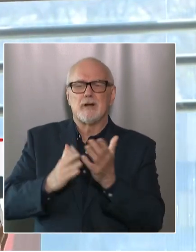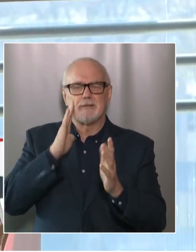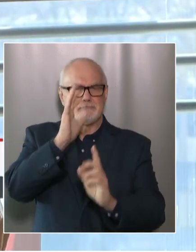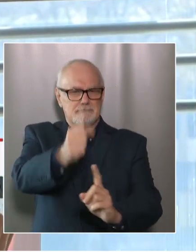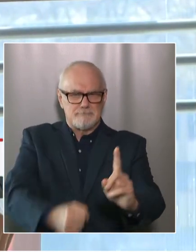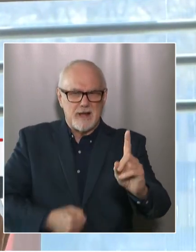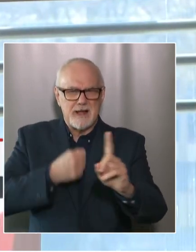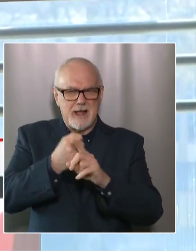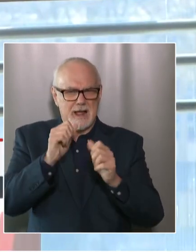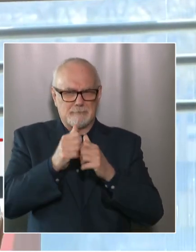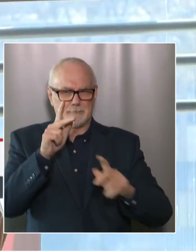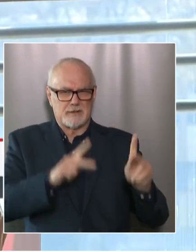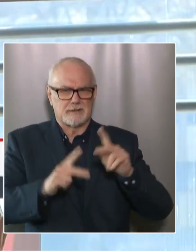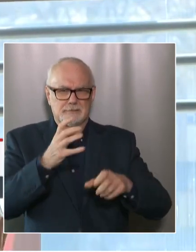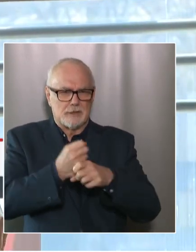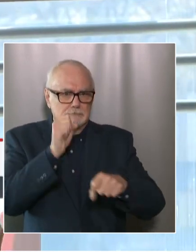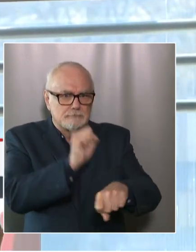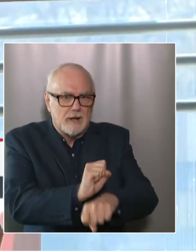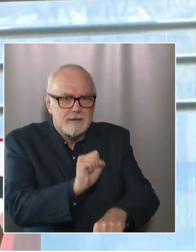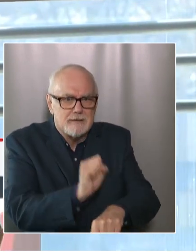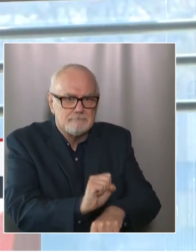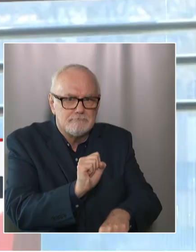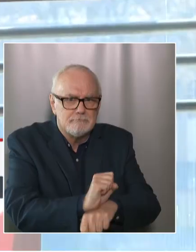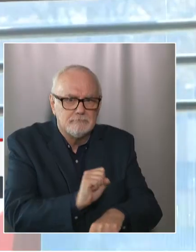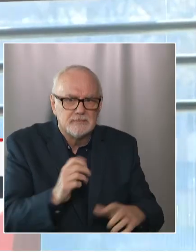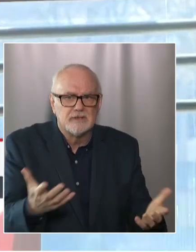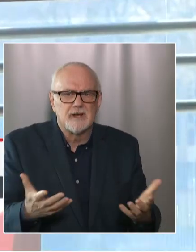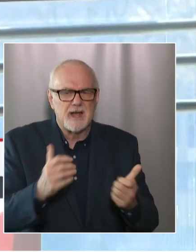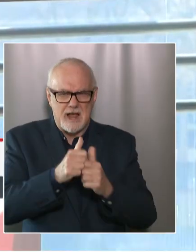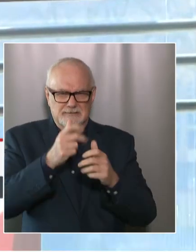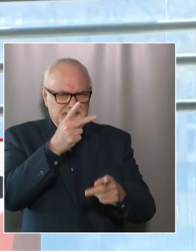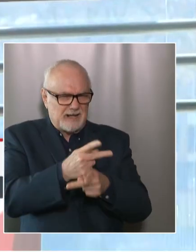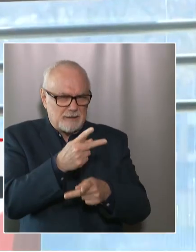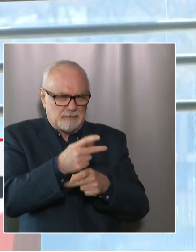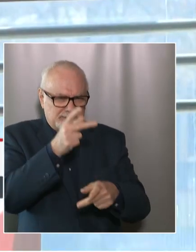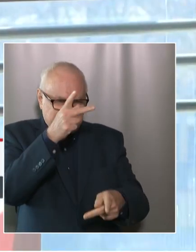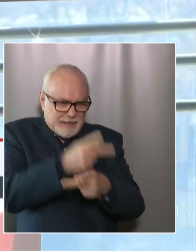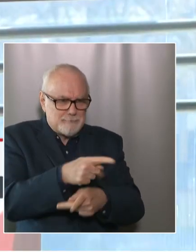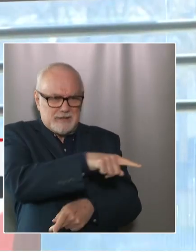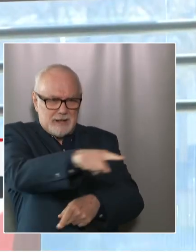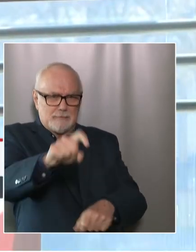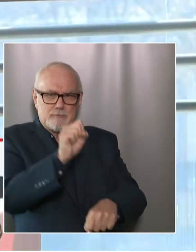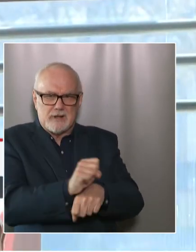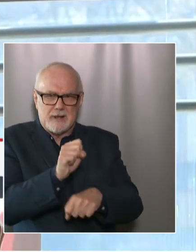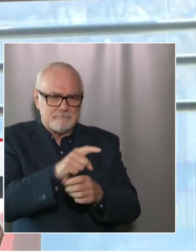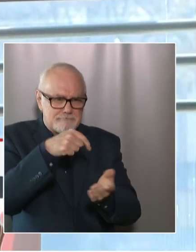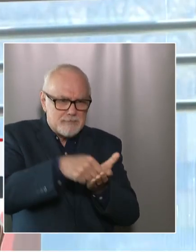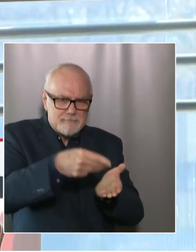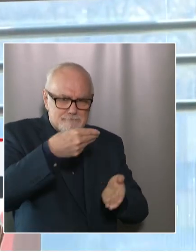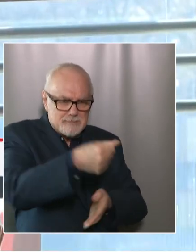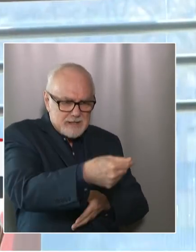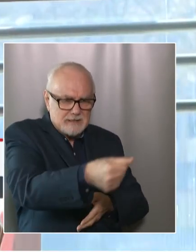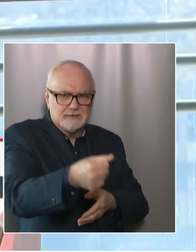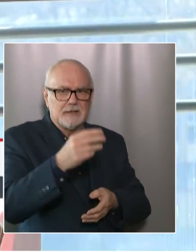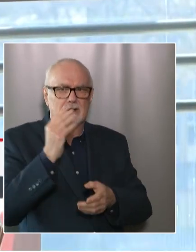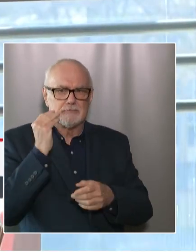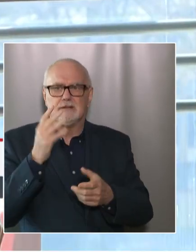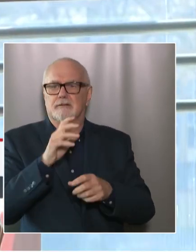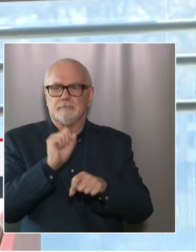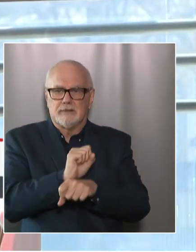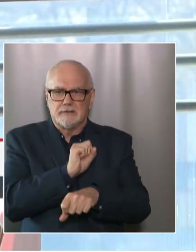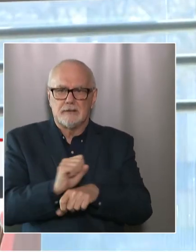stay employed in good paying jobs. It's going to change the way building owners think about their